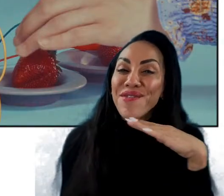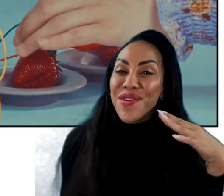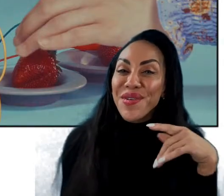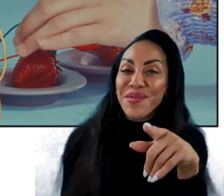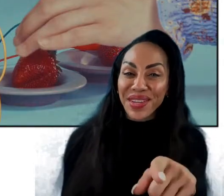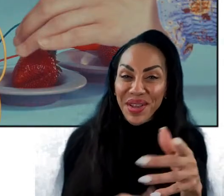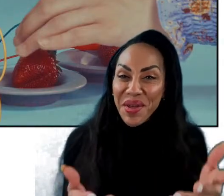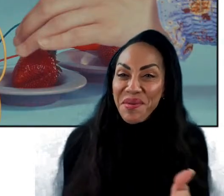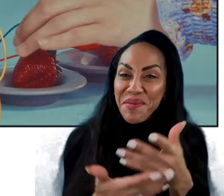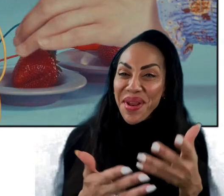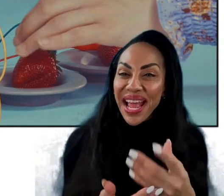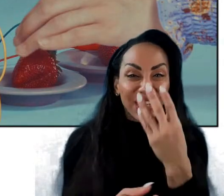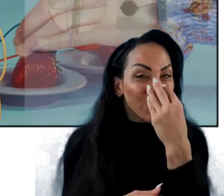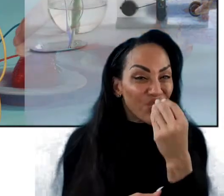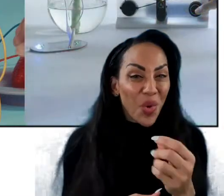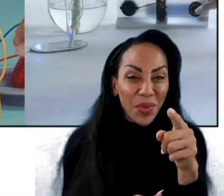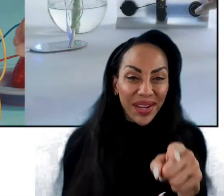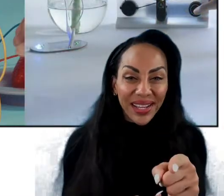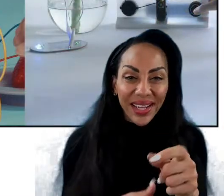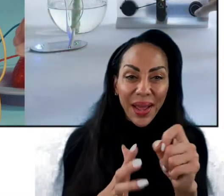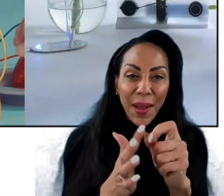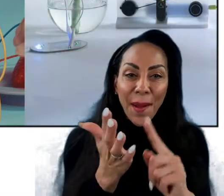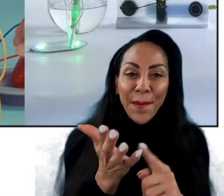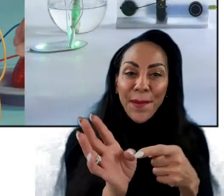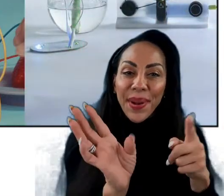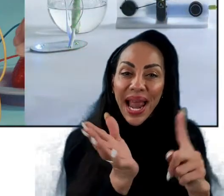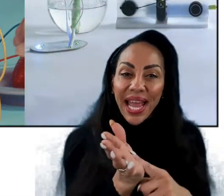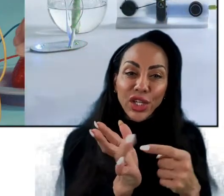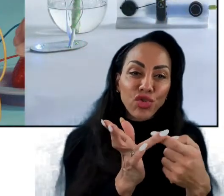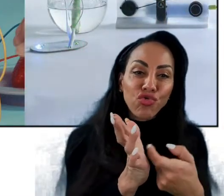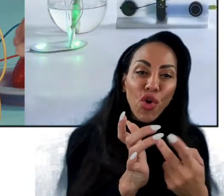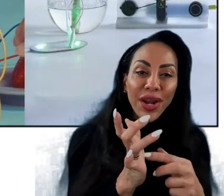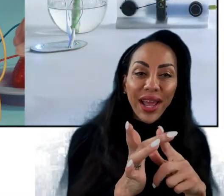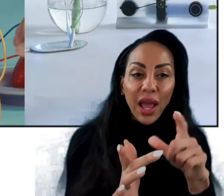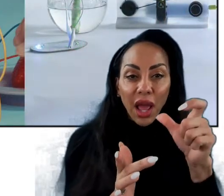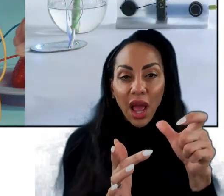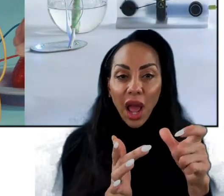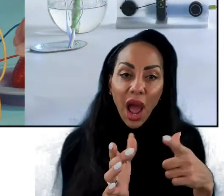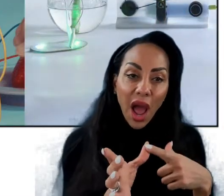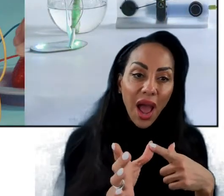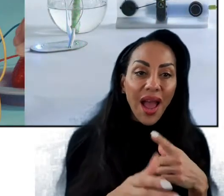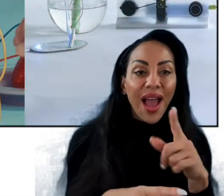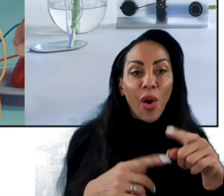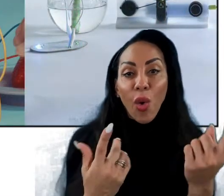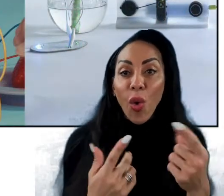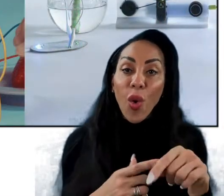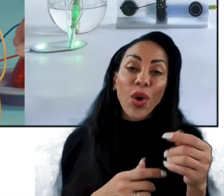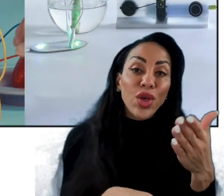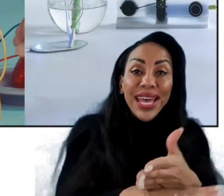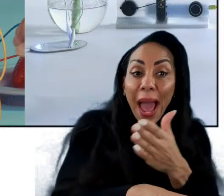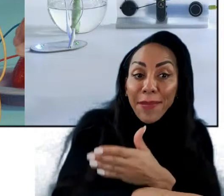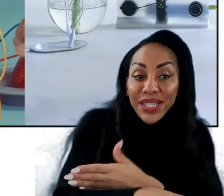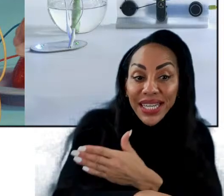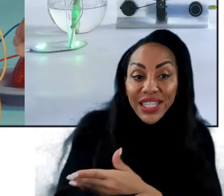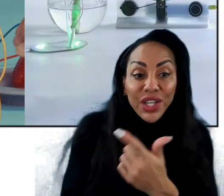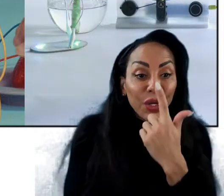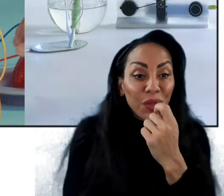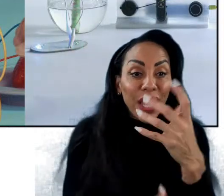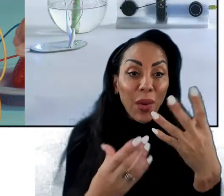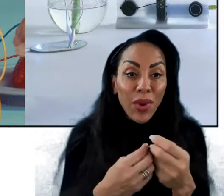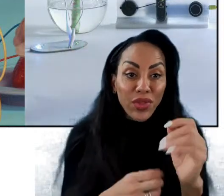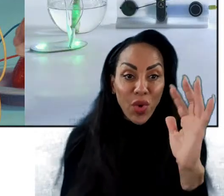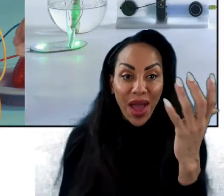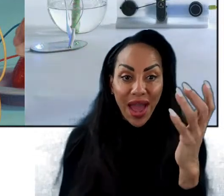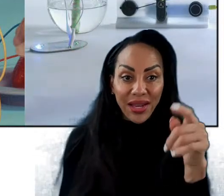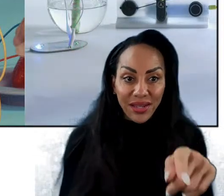strawberries. This company, Playtonik, also let you play cabbages if you want to with your hand. And this cabbage is being sequenced by